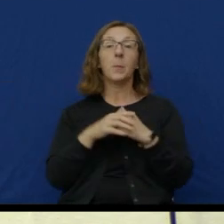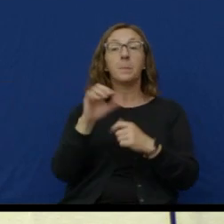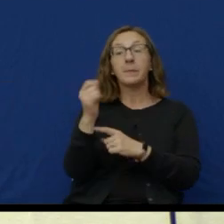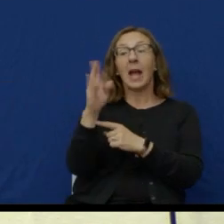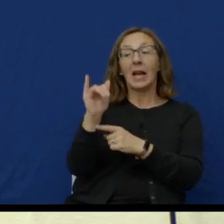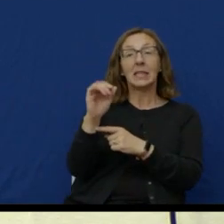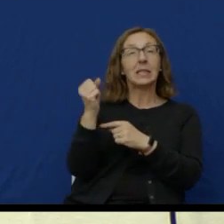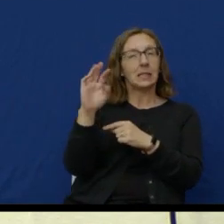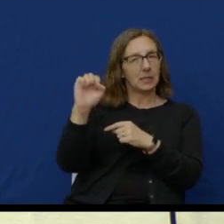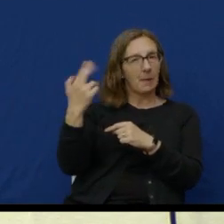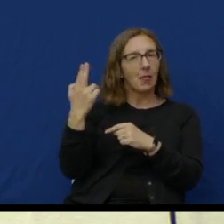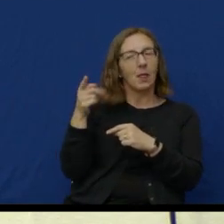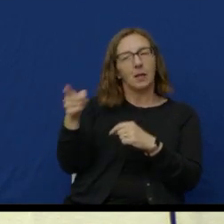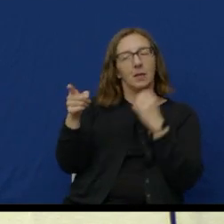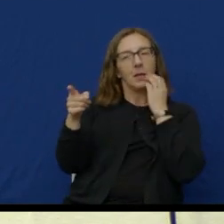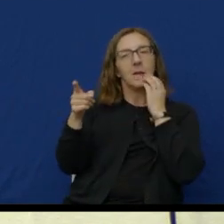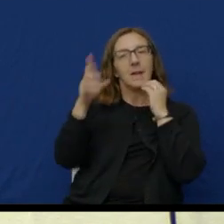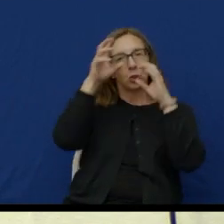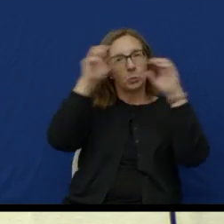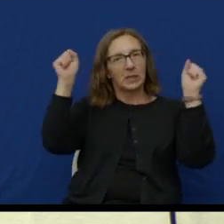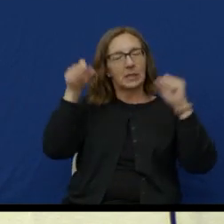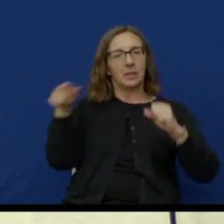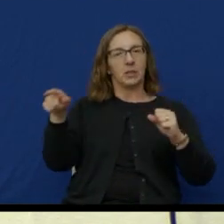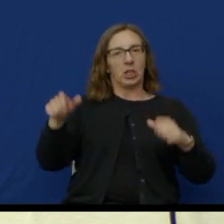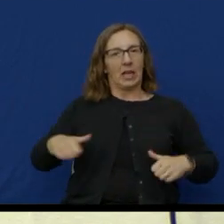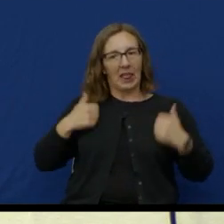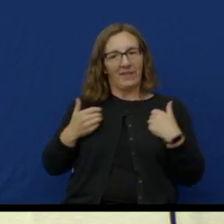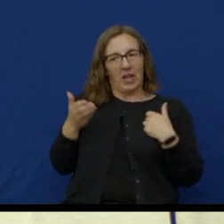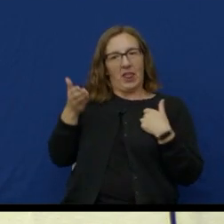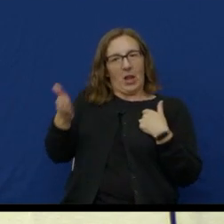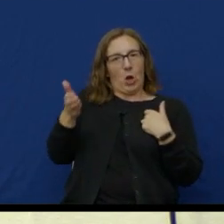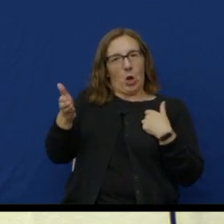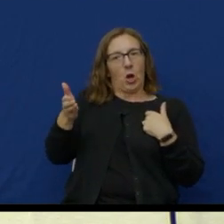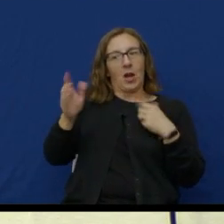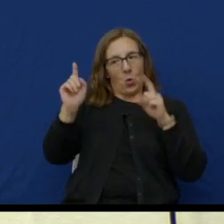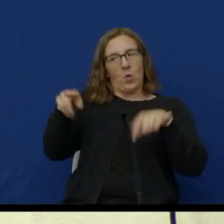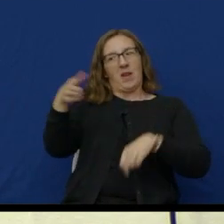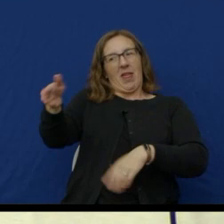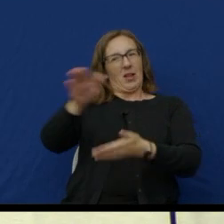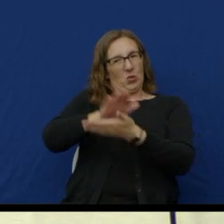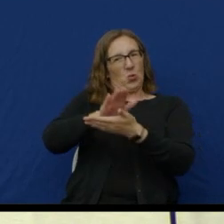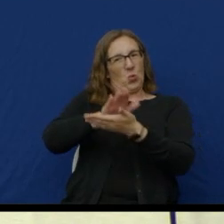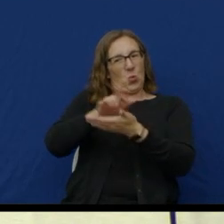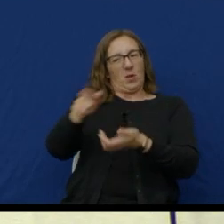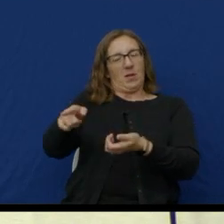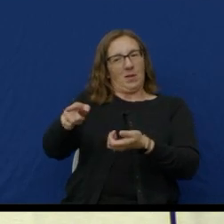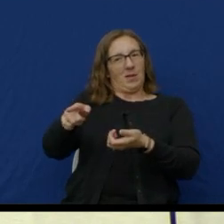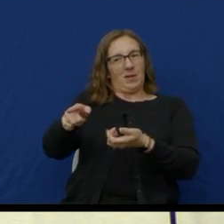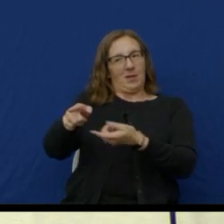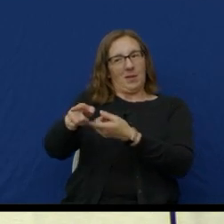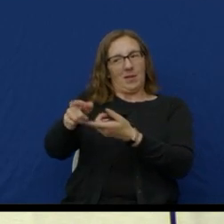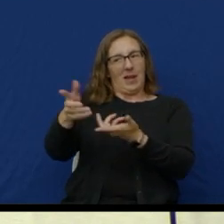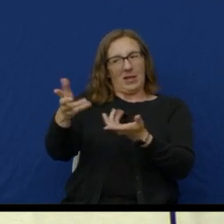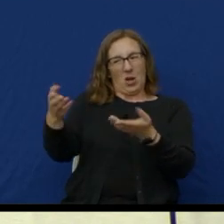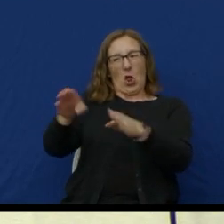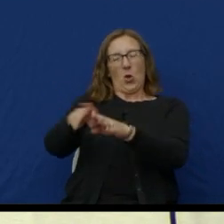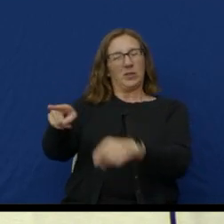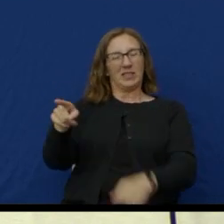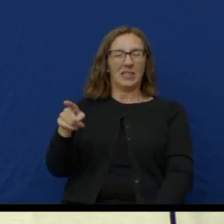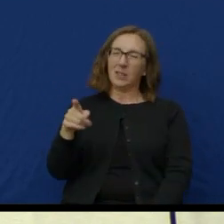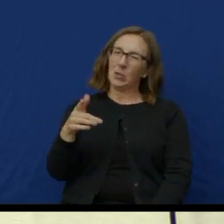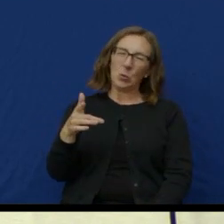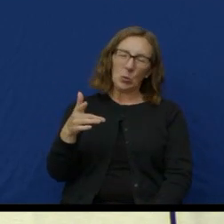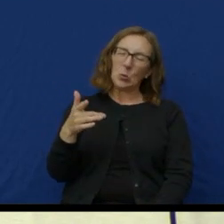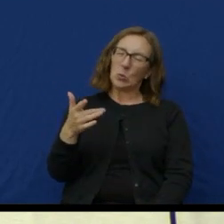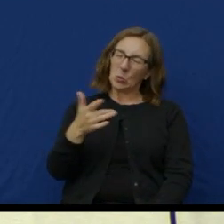had been a difficult time for her because she lives in Arlington. She went to that school, and to close it was not an easy thing to do.